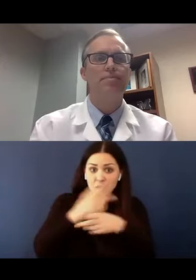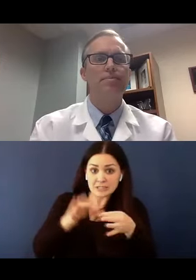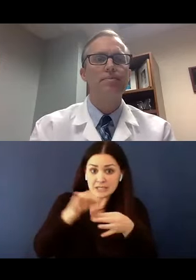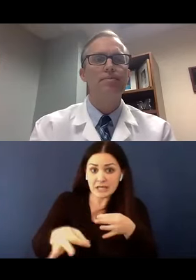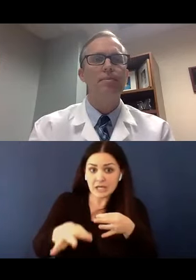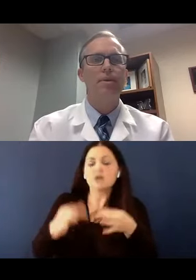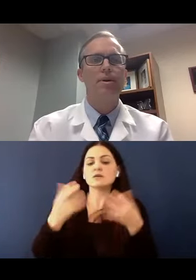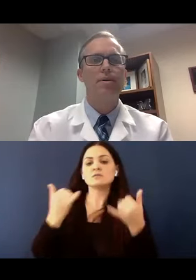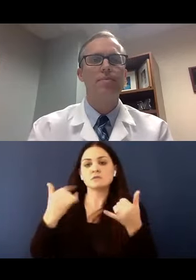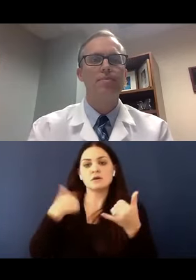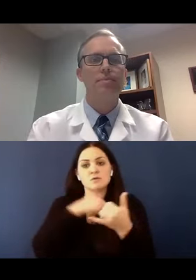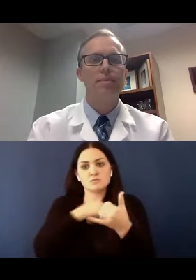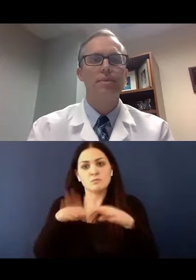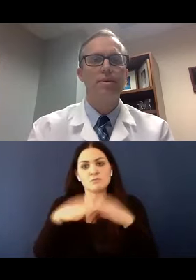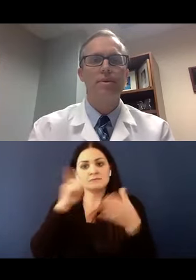please?